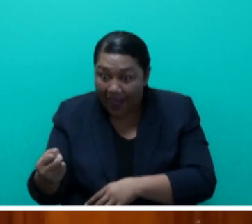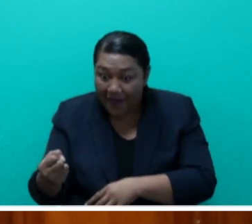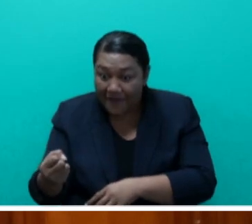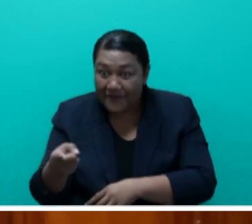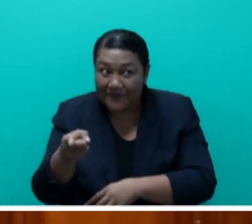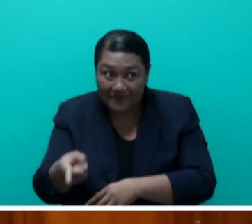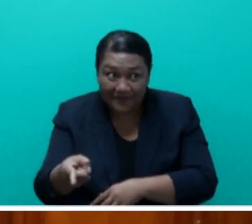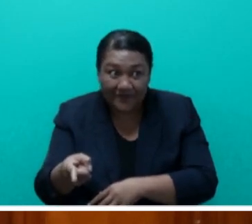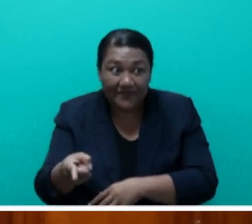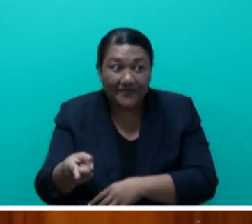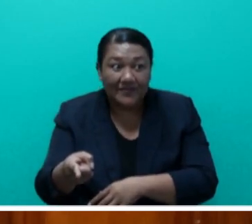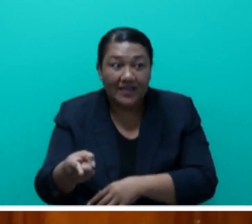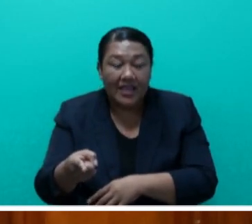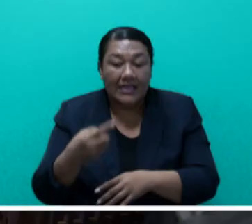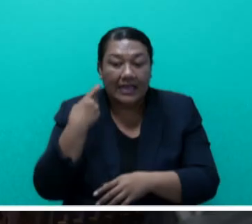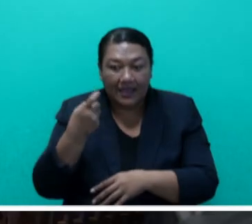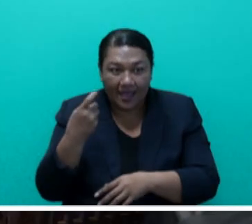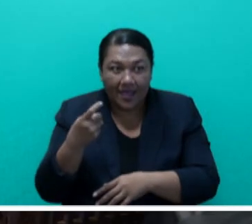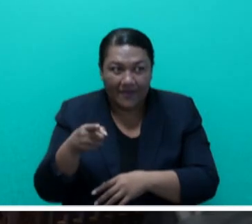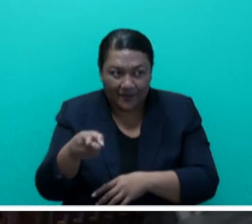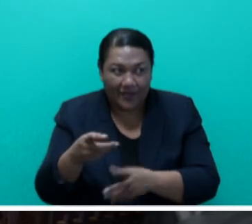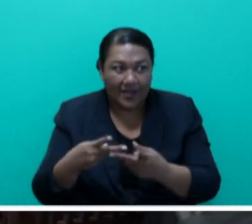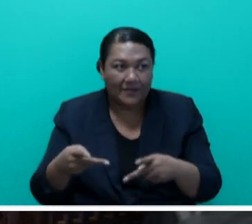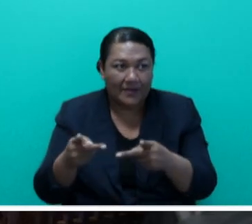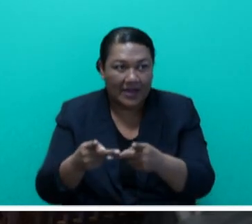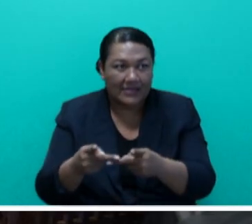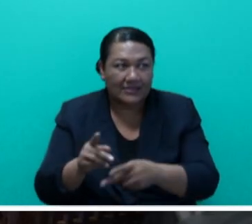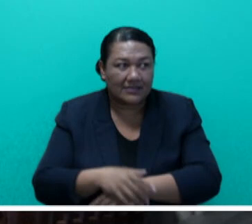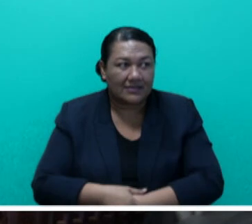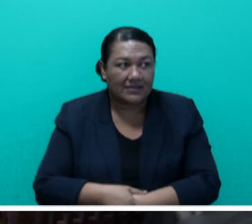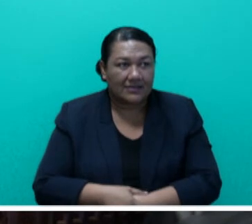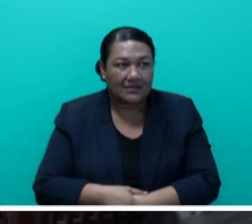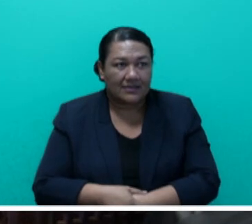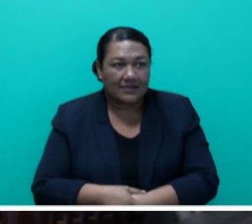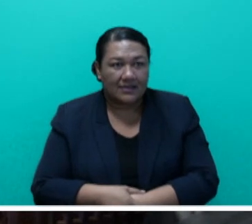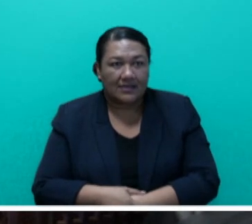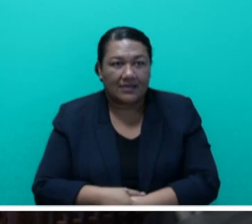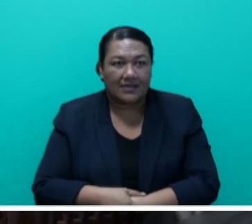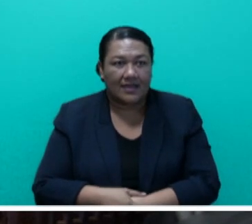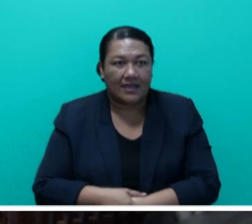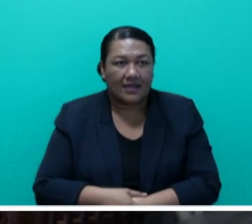use. Go misavang alal tagitu membelata na kani carbon trading.